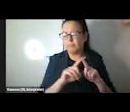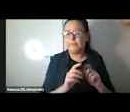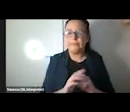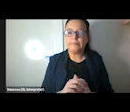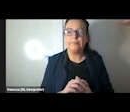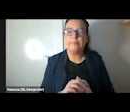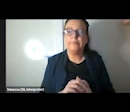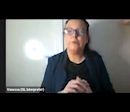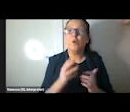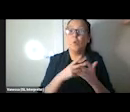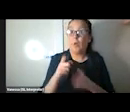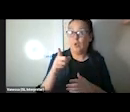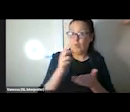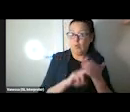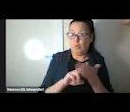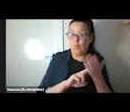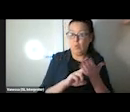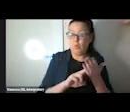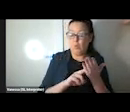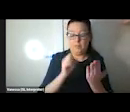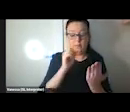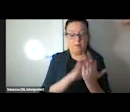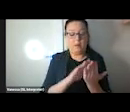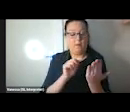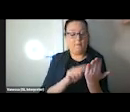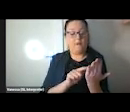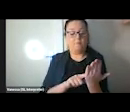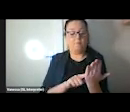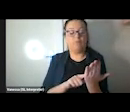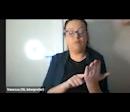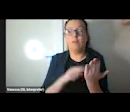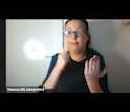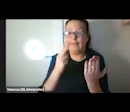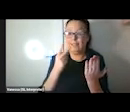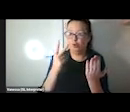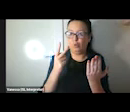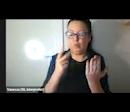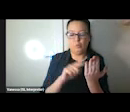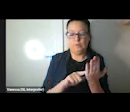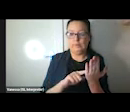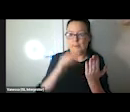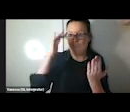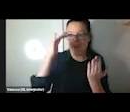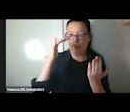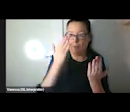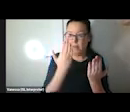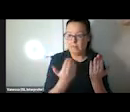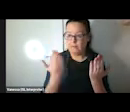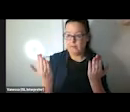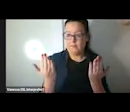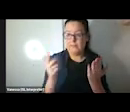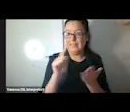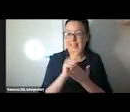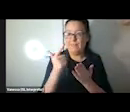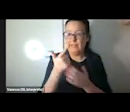So when you're using the document, I believe you need the two principal documents, 17.2.10, which is the functional